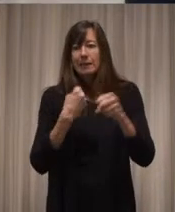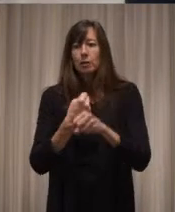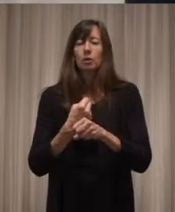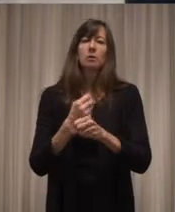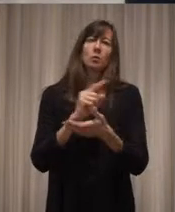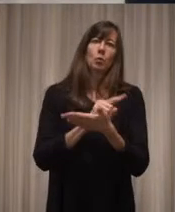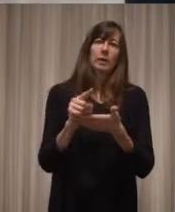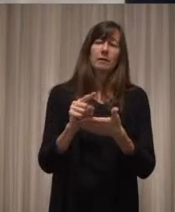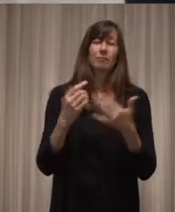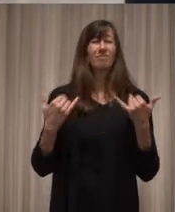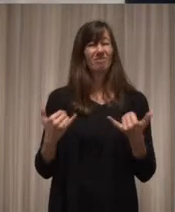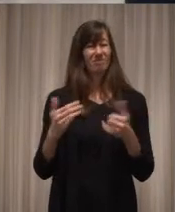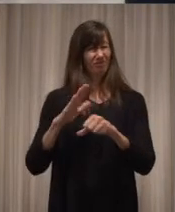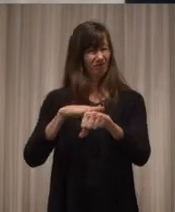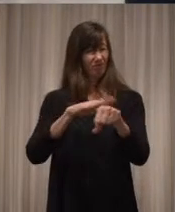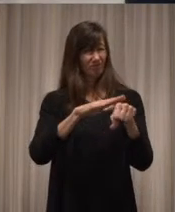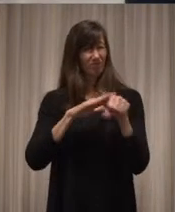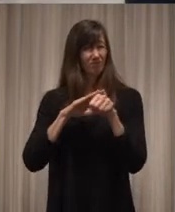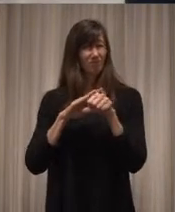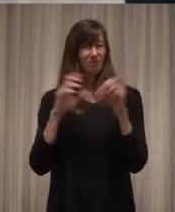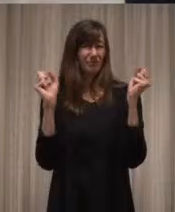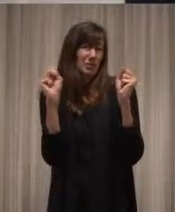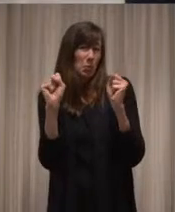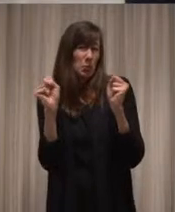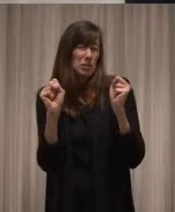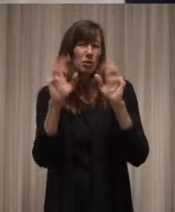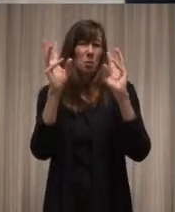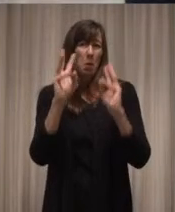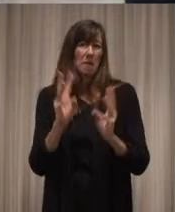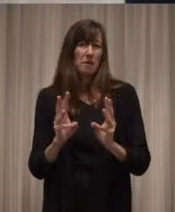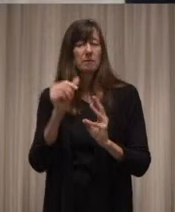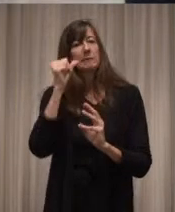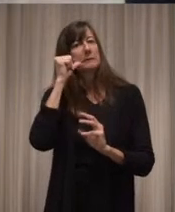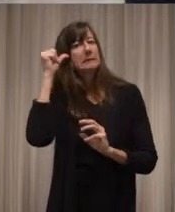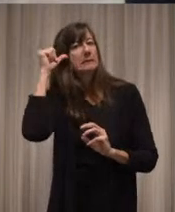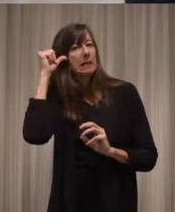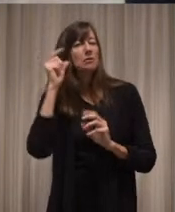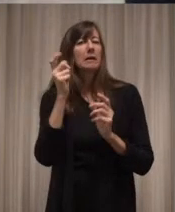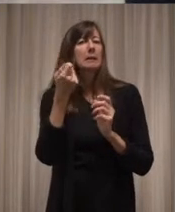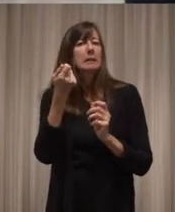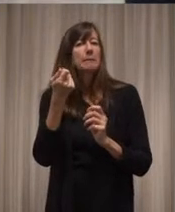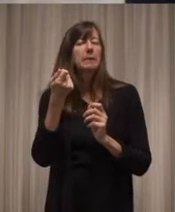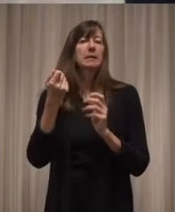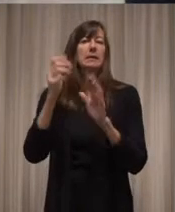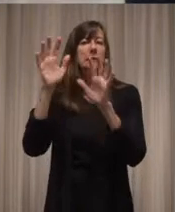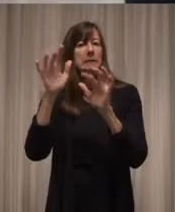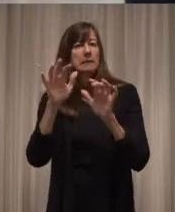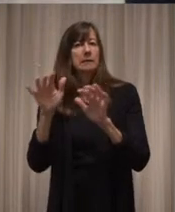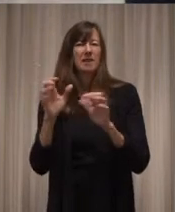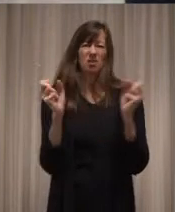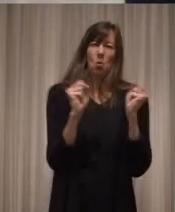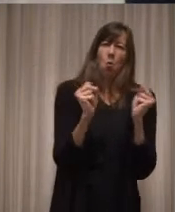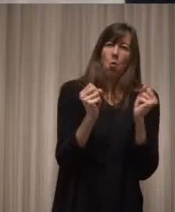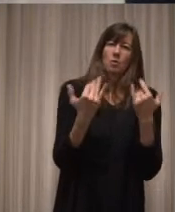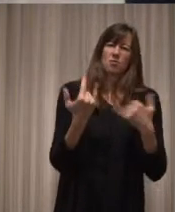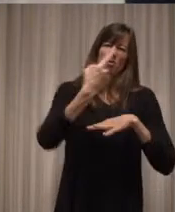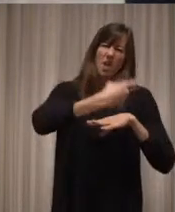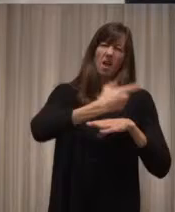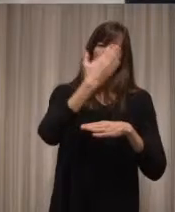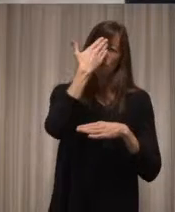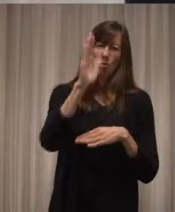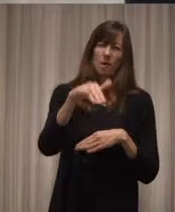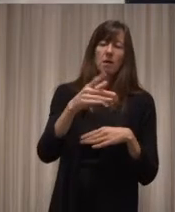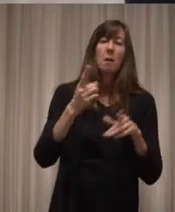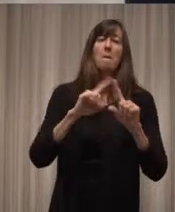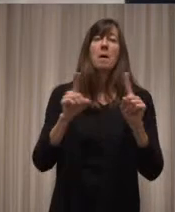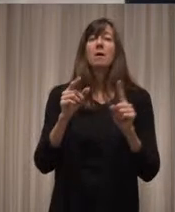winter weather. We already had a little bit of this yesterday, and it's obviously quite cold today. But starting tomorrow afternoon